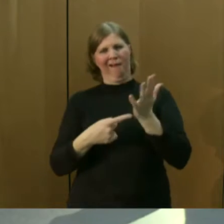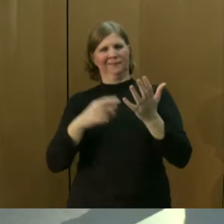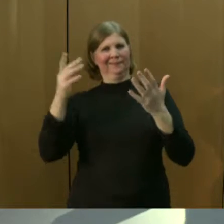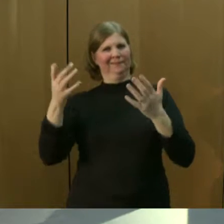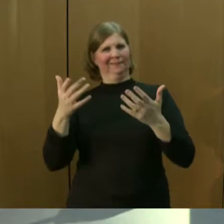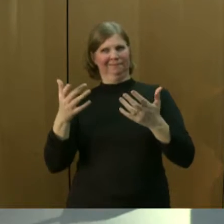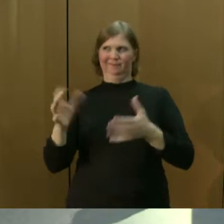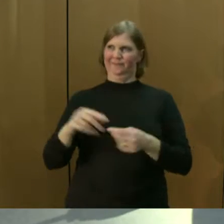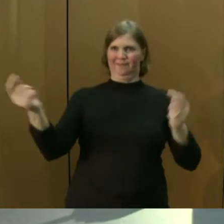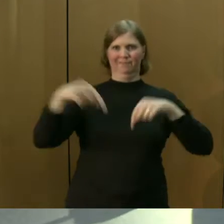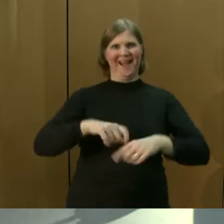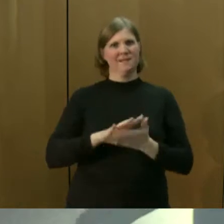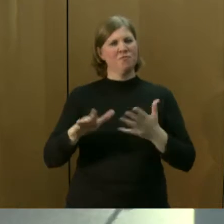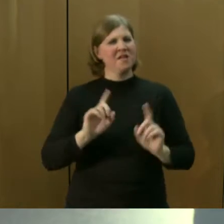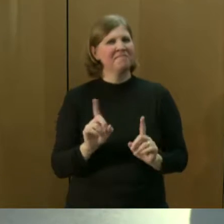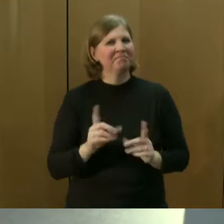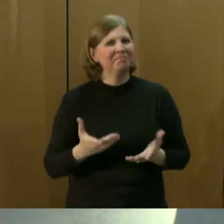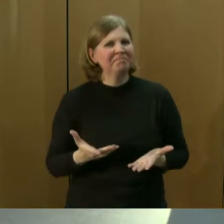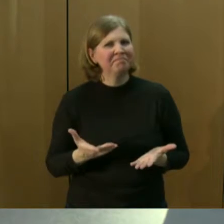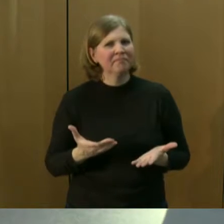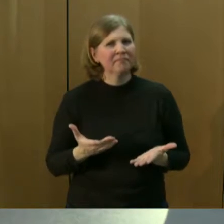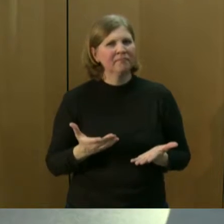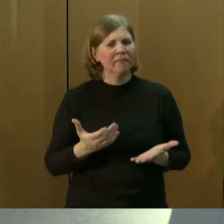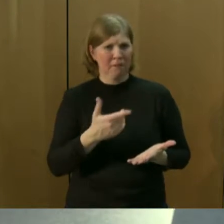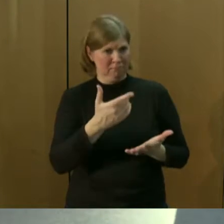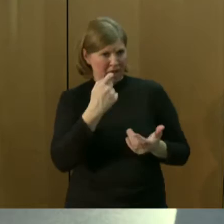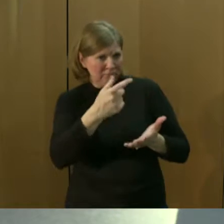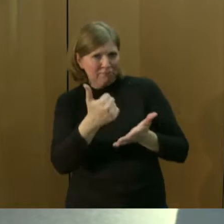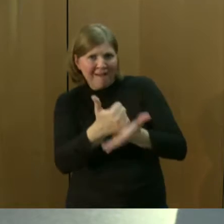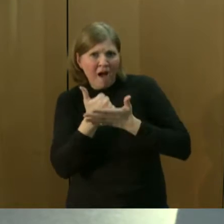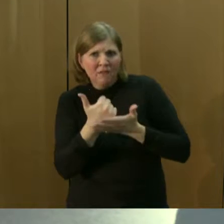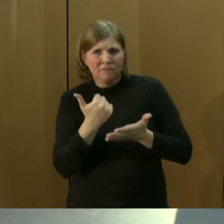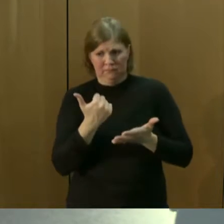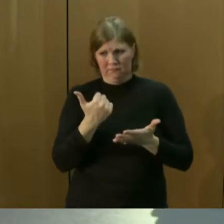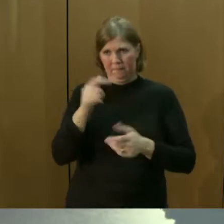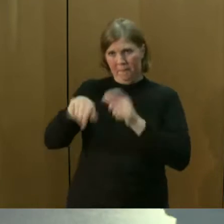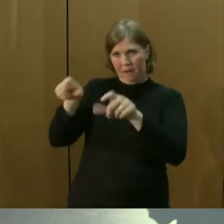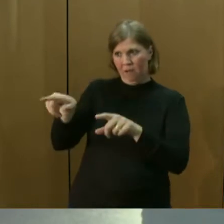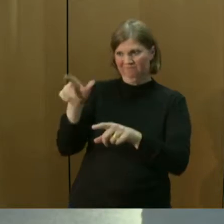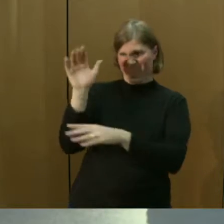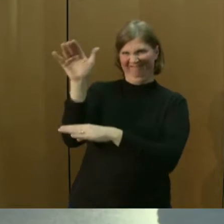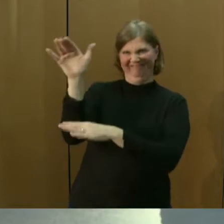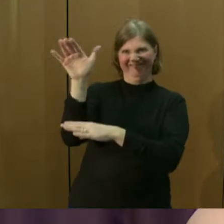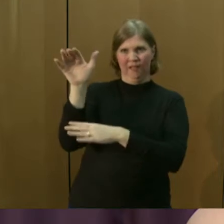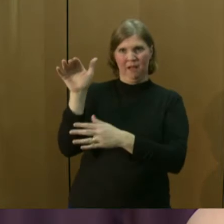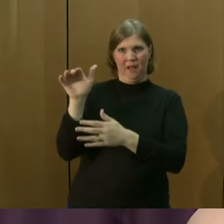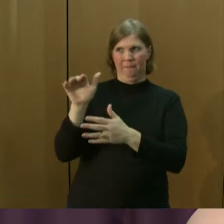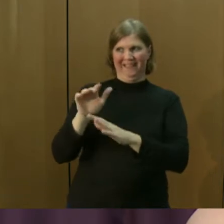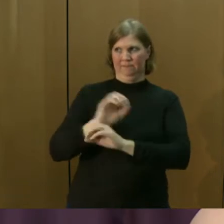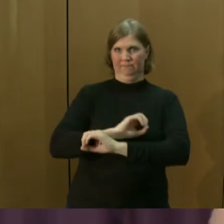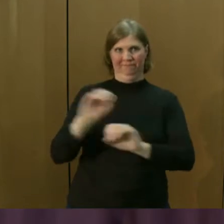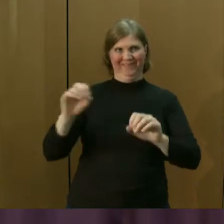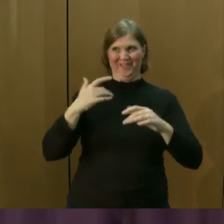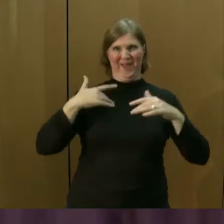there anything that you can advise for people who don't have someone on the ground here in the run-up to the festival? I mean, I think the sort of